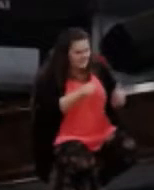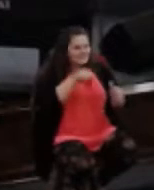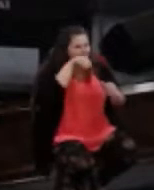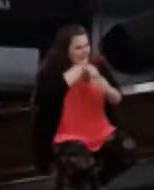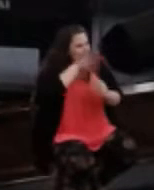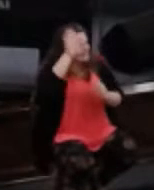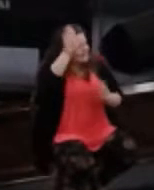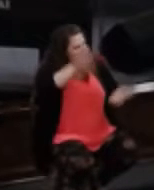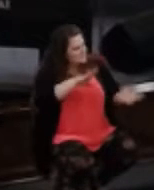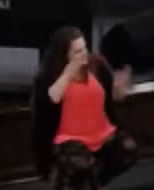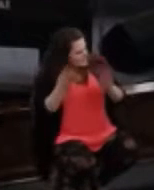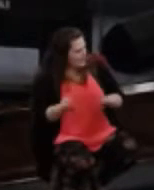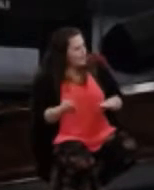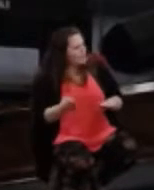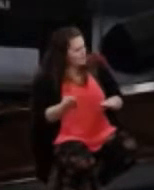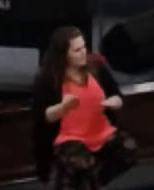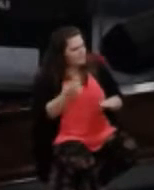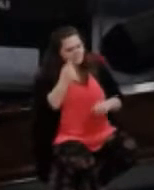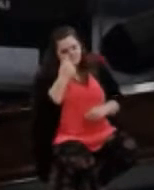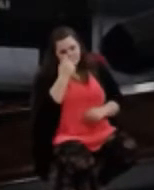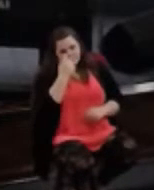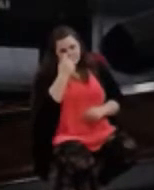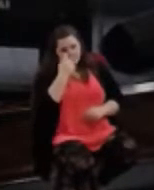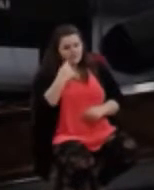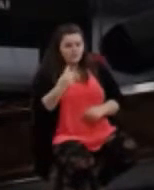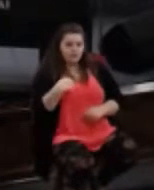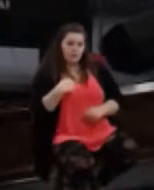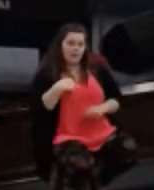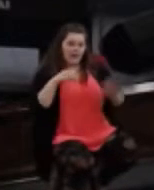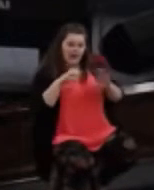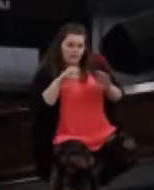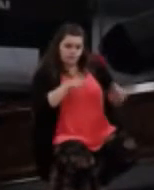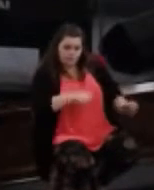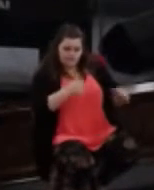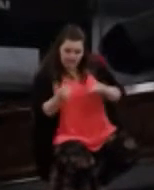death. So when I do a baptism,